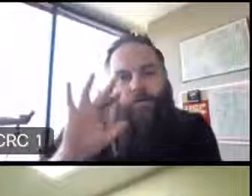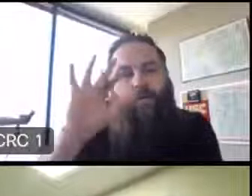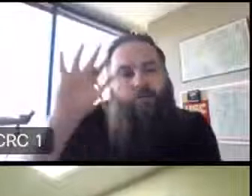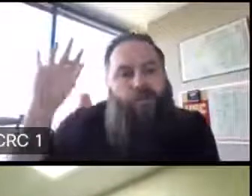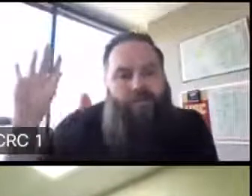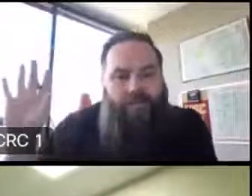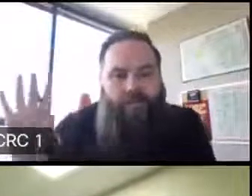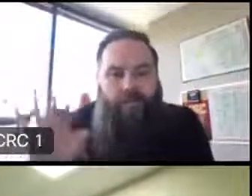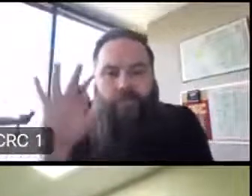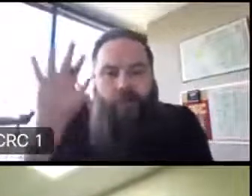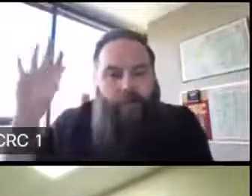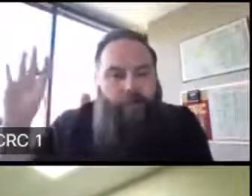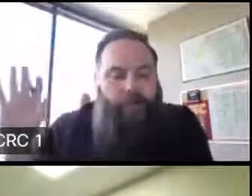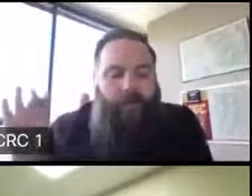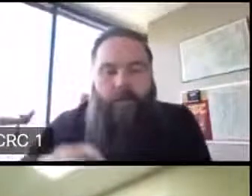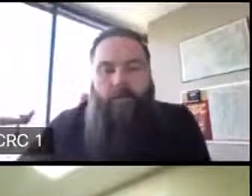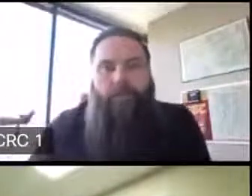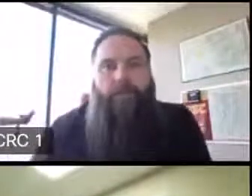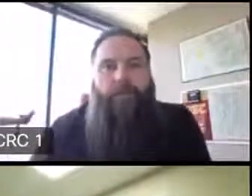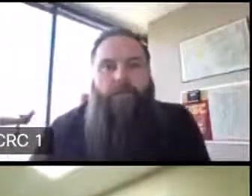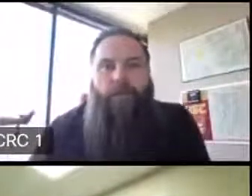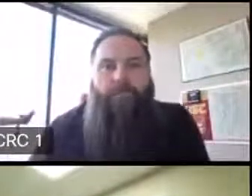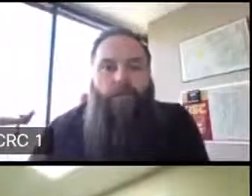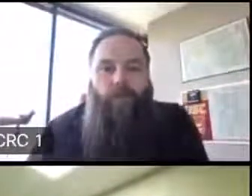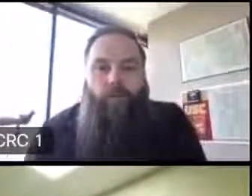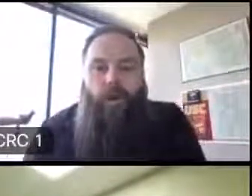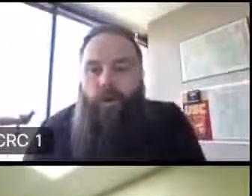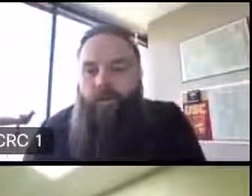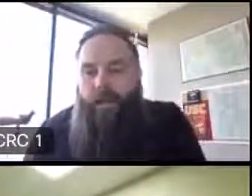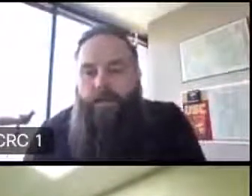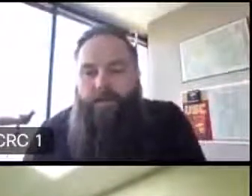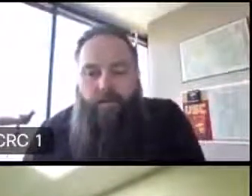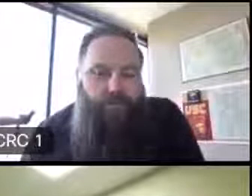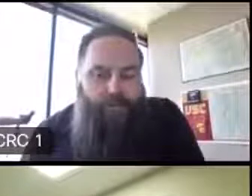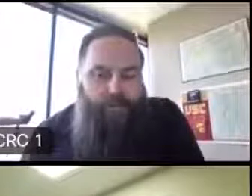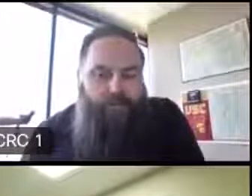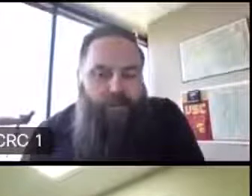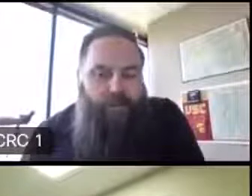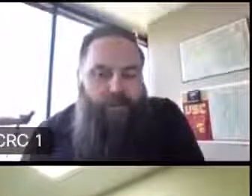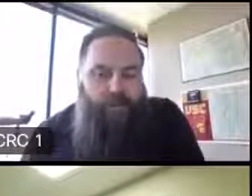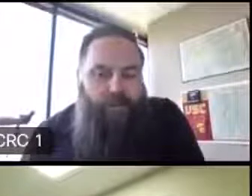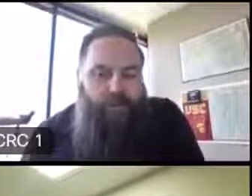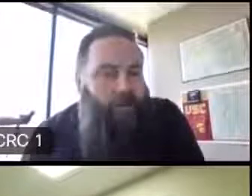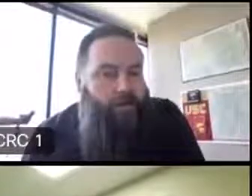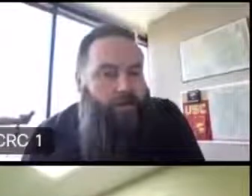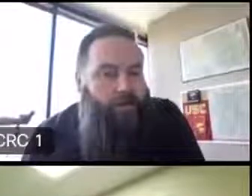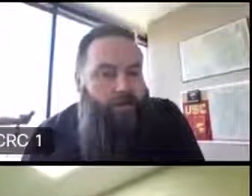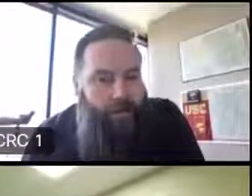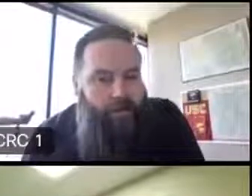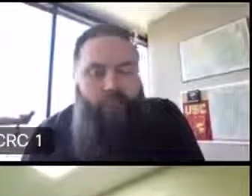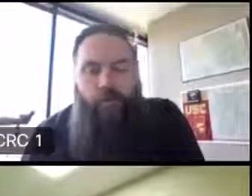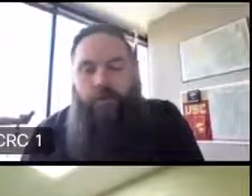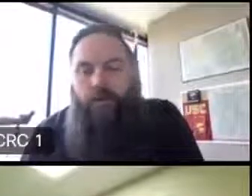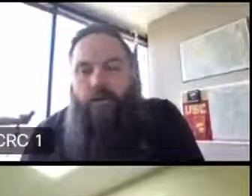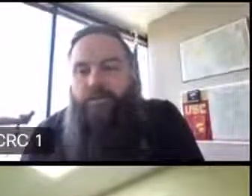the warm transition from day programs. What our plan is going to be is we don't have a date quite set